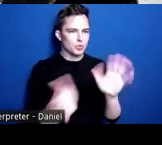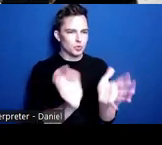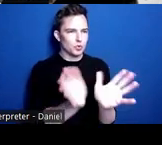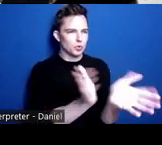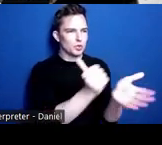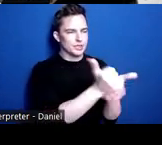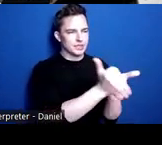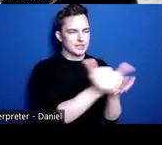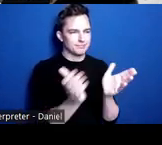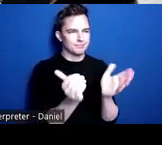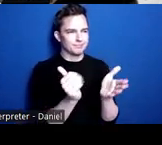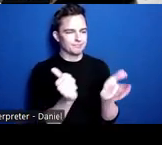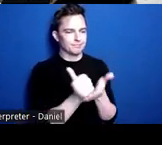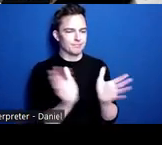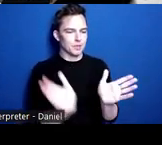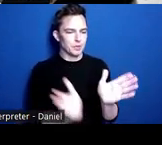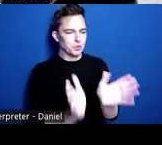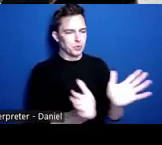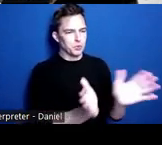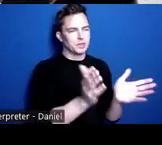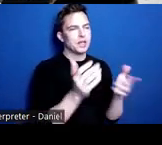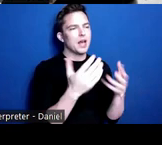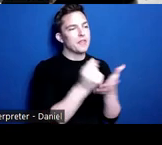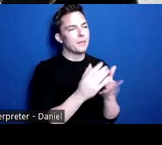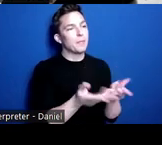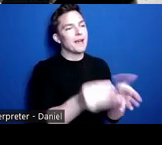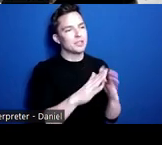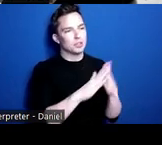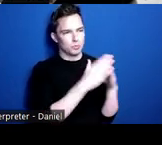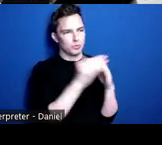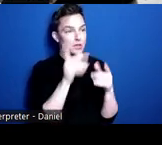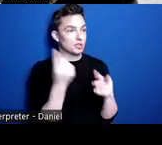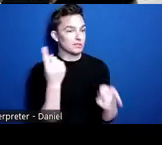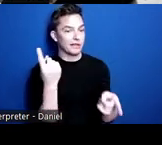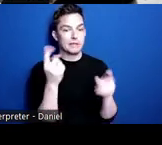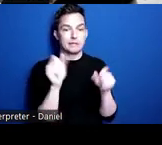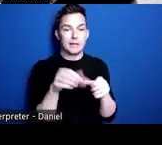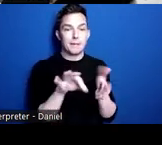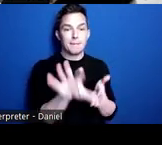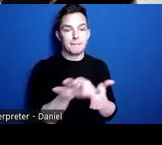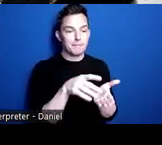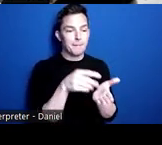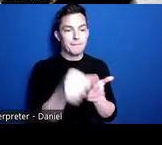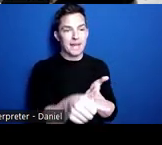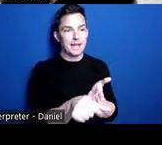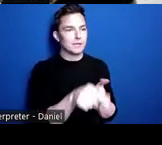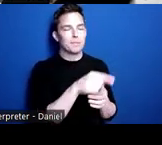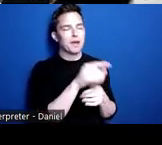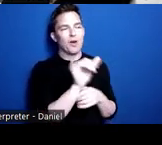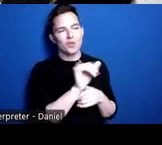needs to be a therapy provider in the community, not just one that can be paid, but one that is